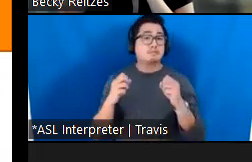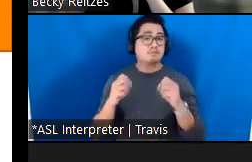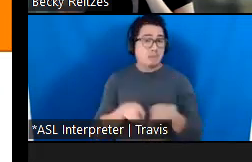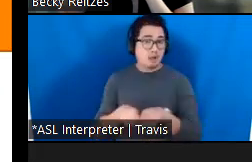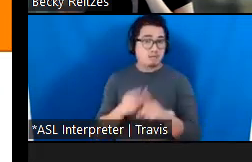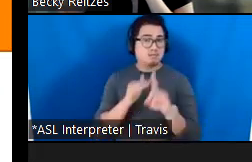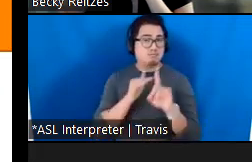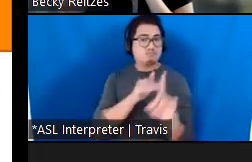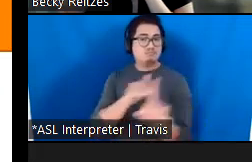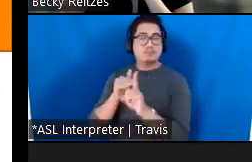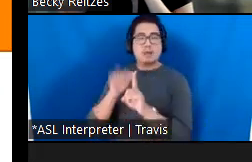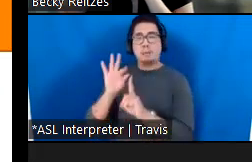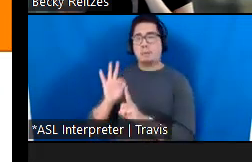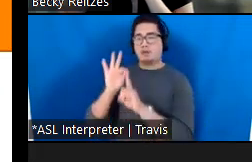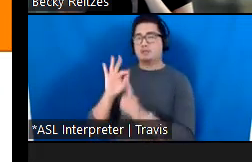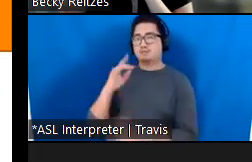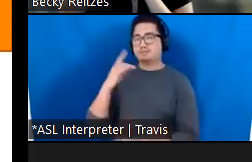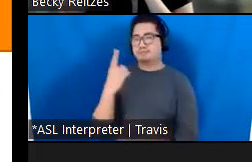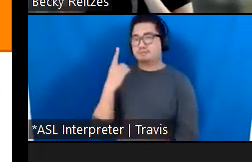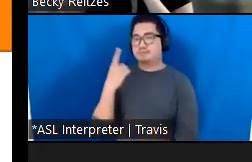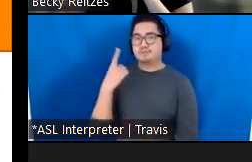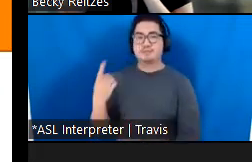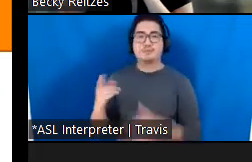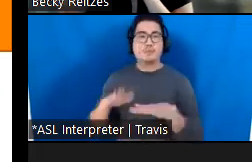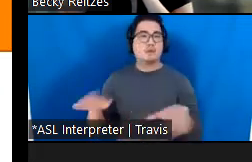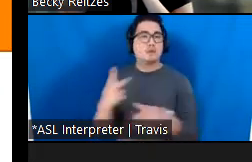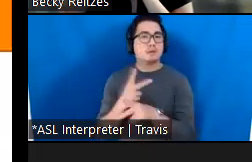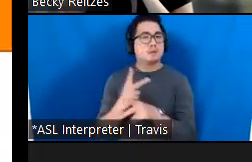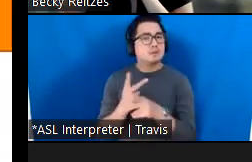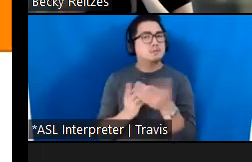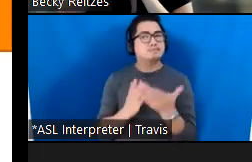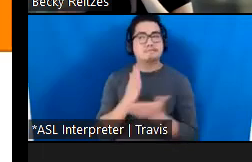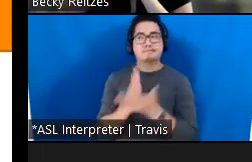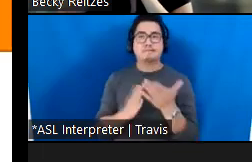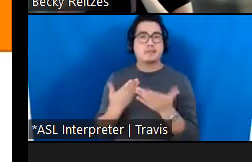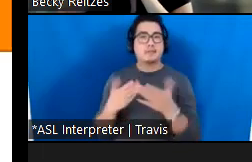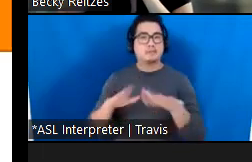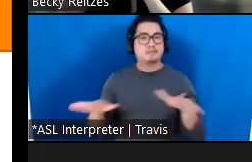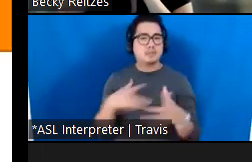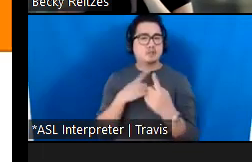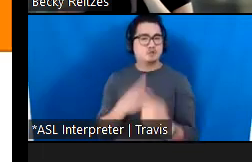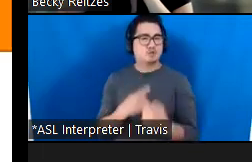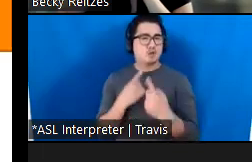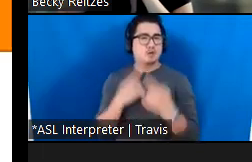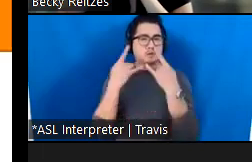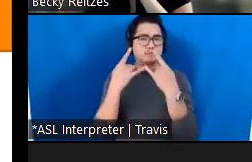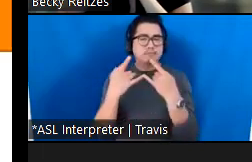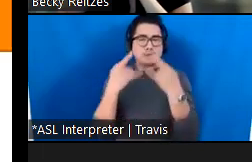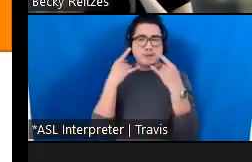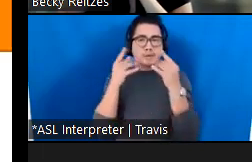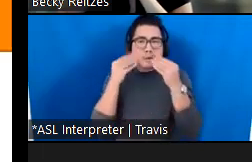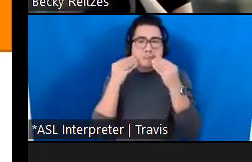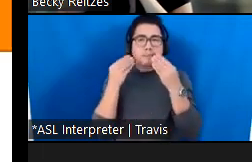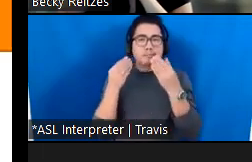considerations for childcare is that young children may have difficulty wearing a well-fitting mask consistently and correctly. I also